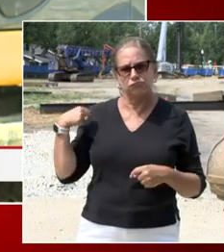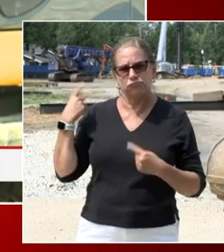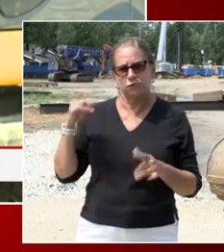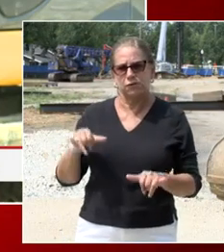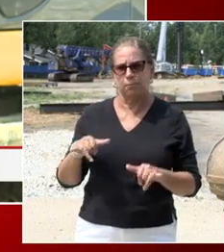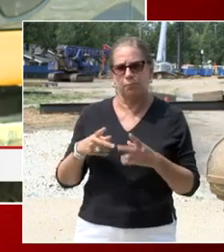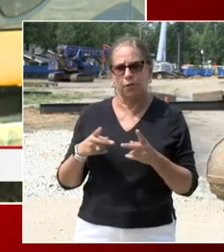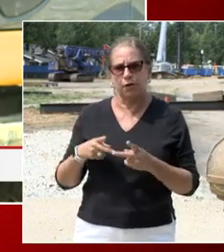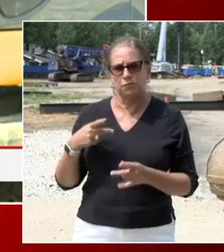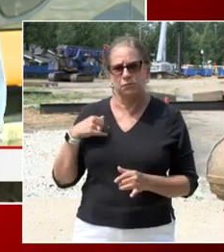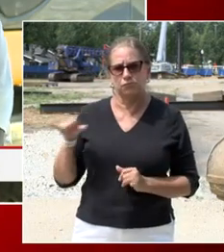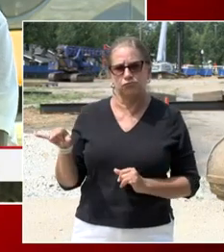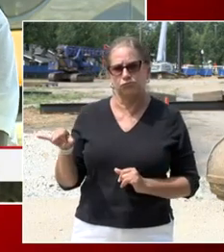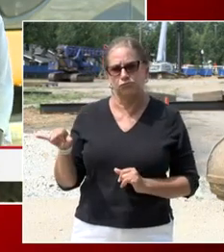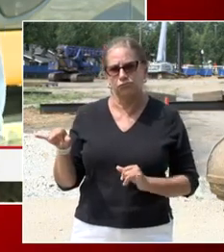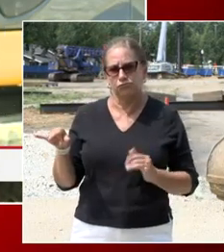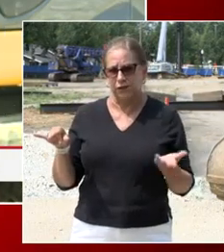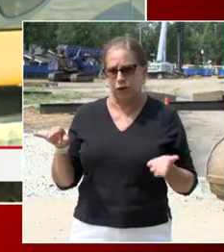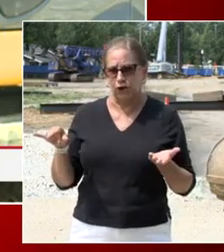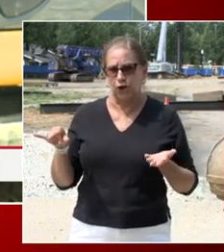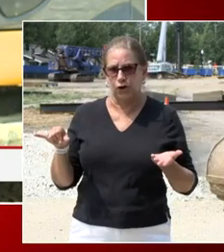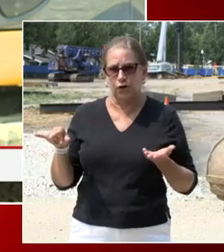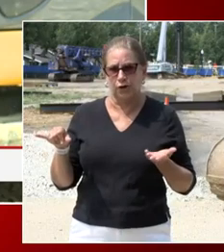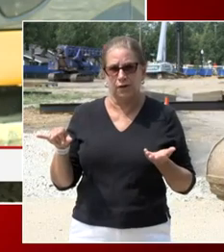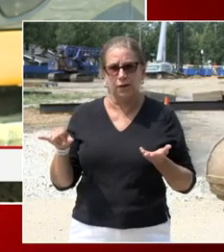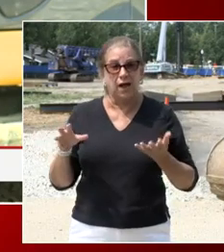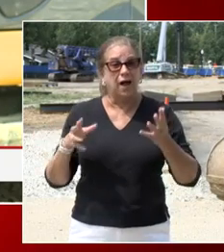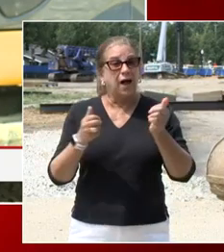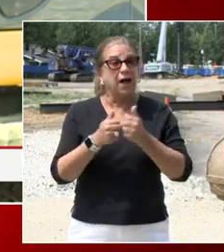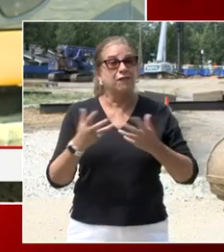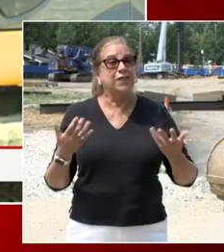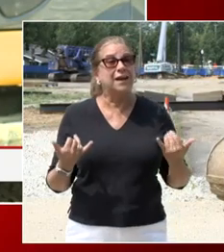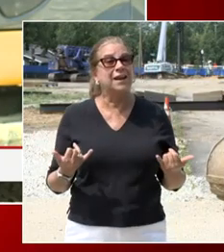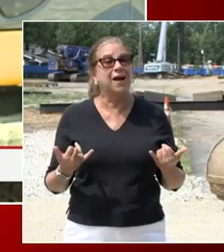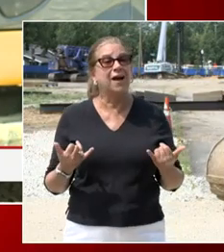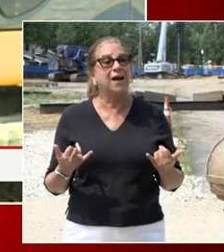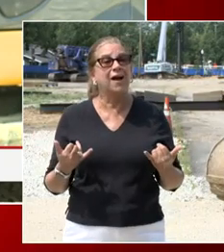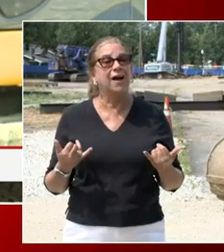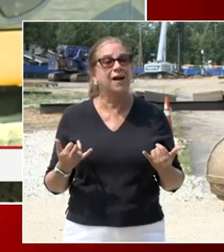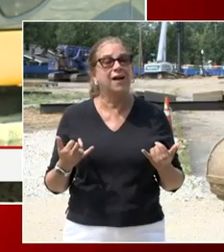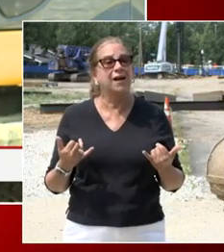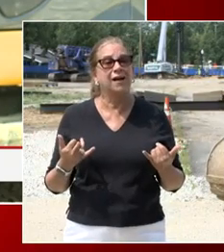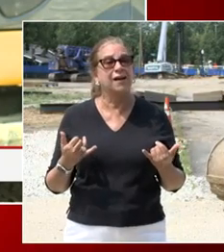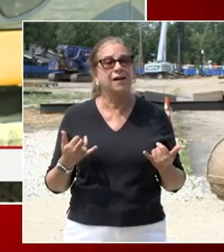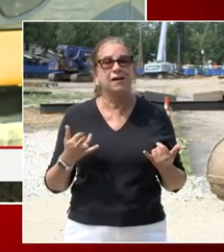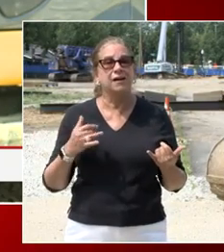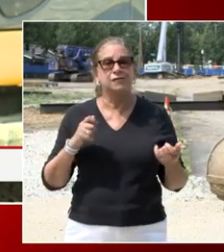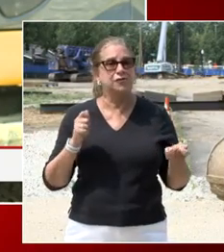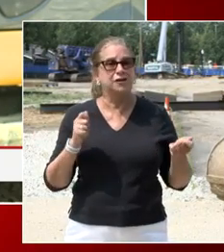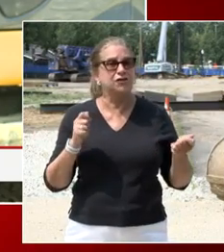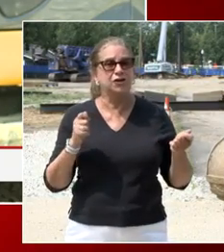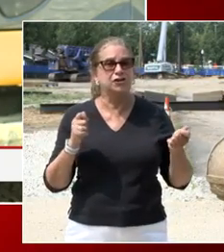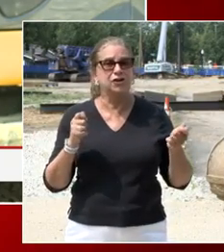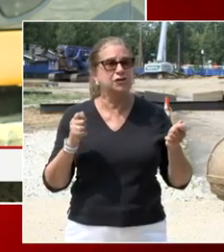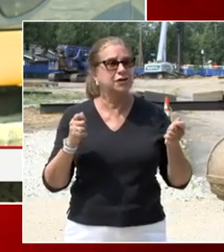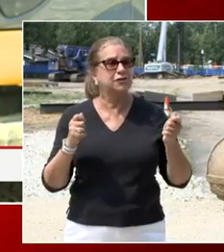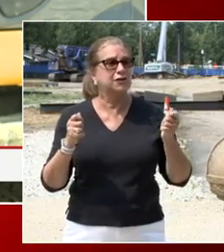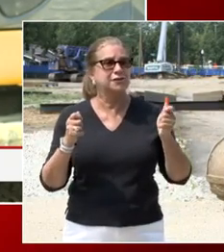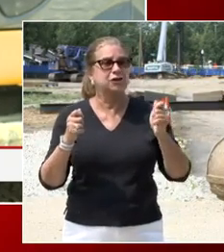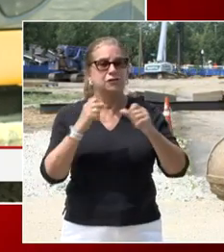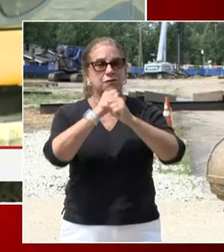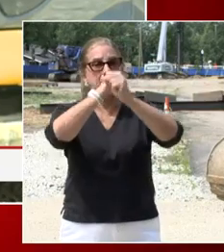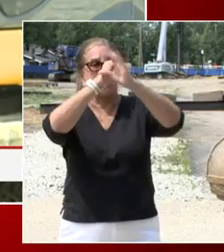I don't know, everything's not like it's supposed to be, but we working on it, Because y'all know, like I know, we in